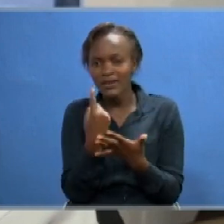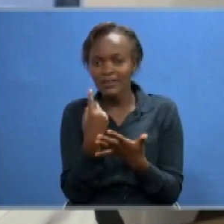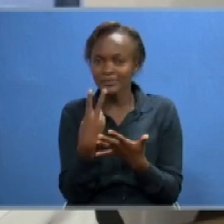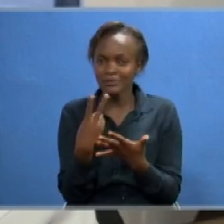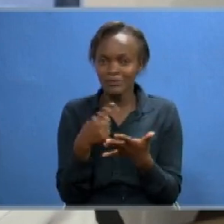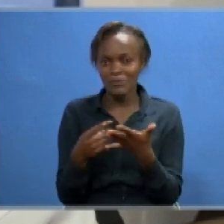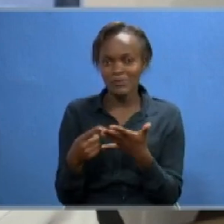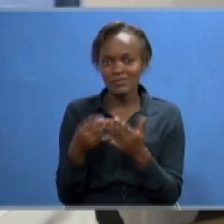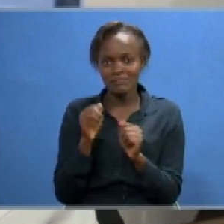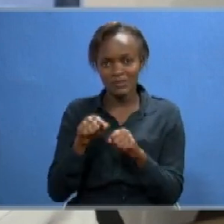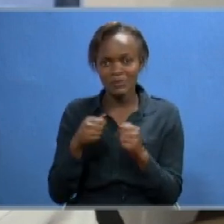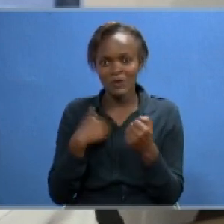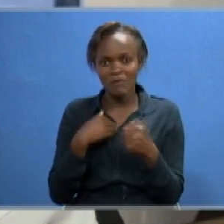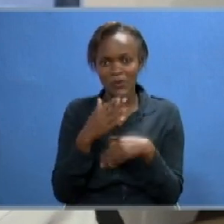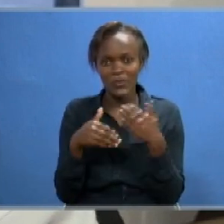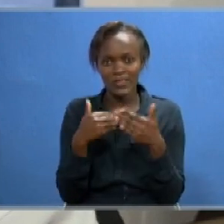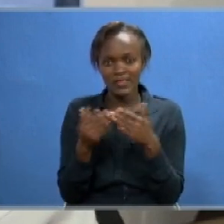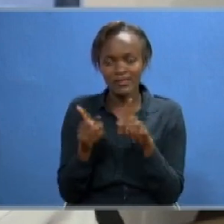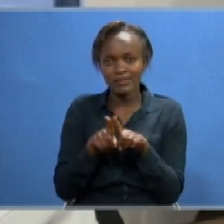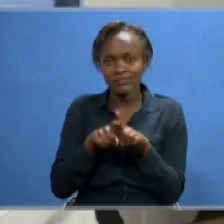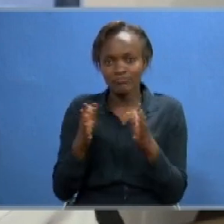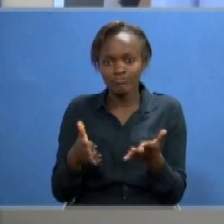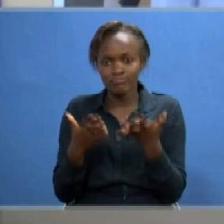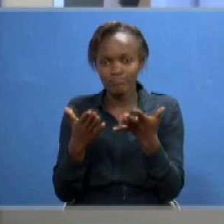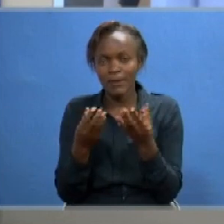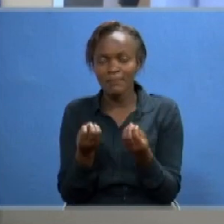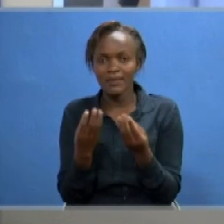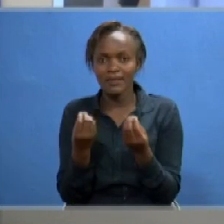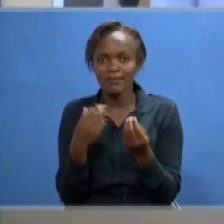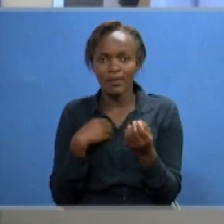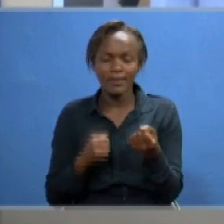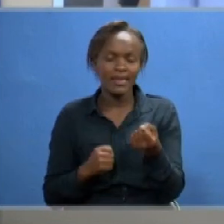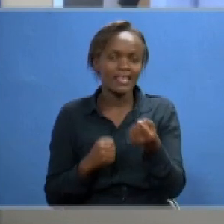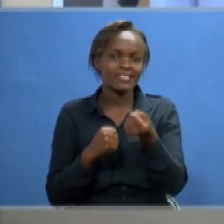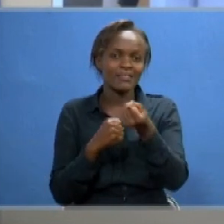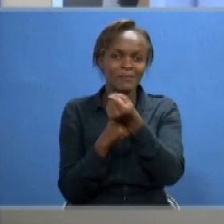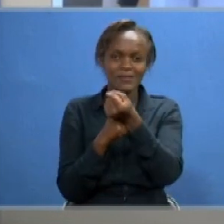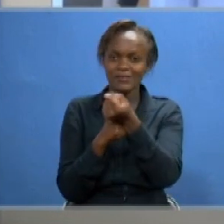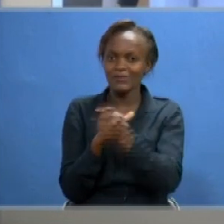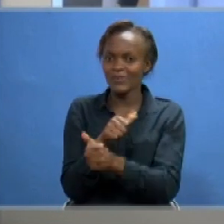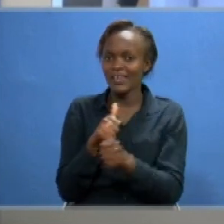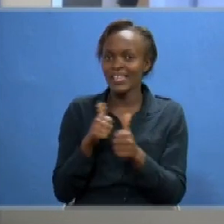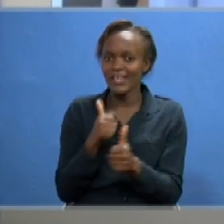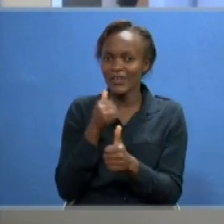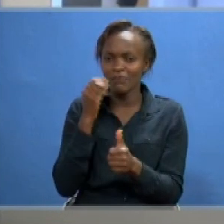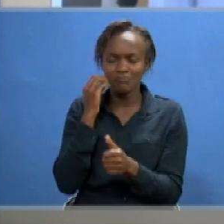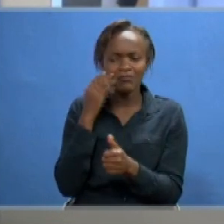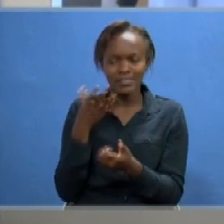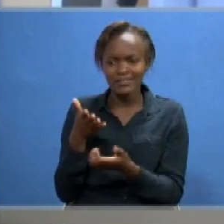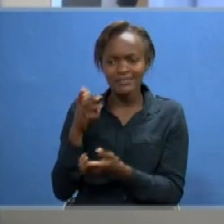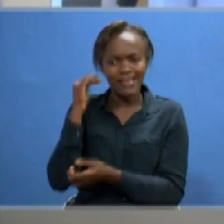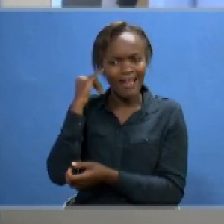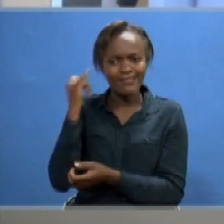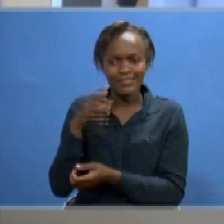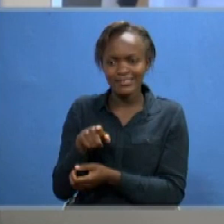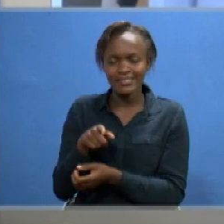able to have all approvals and we'll be able to do mass production. I'm a supporter and a very big supporter of homegrown solutions. So when you